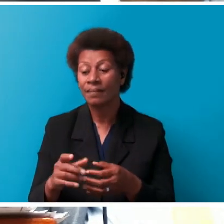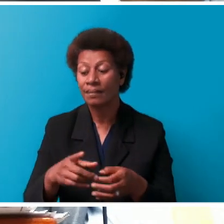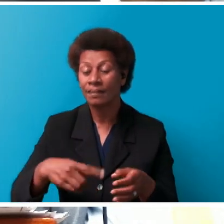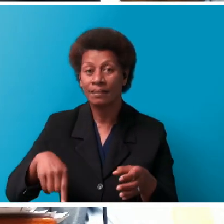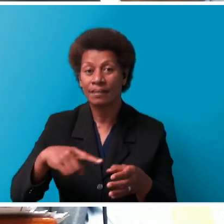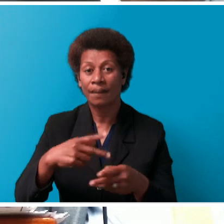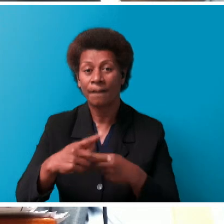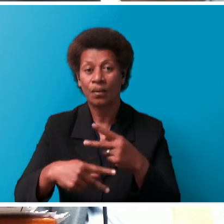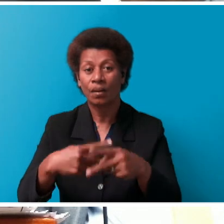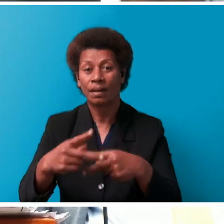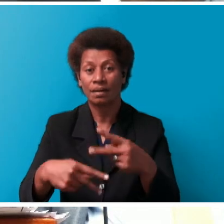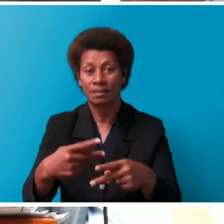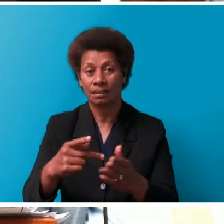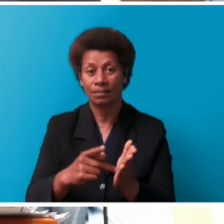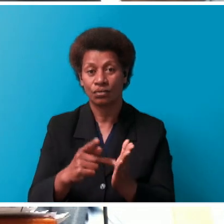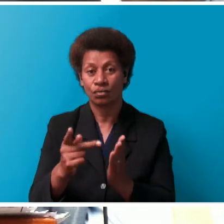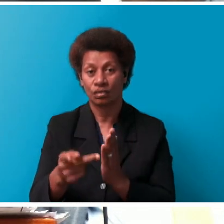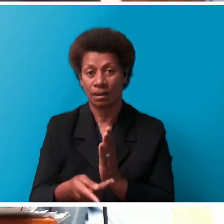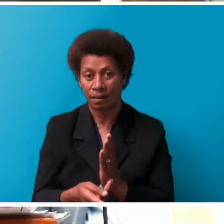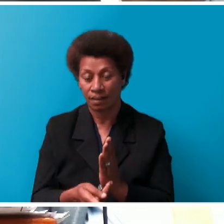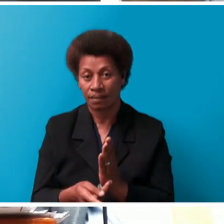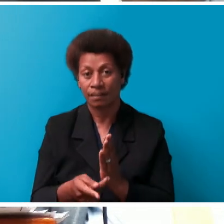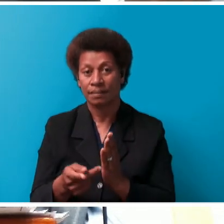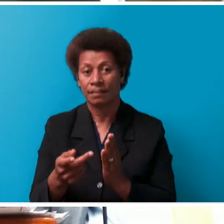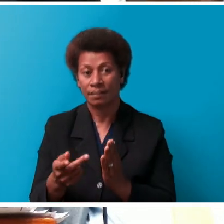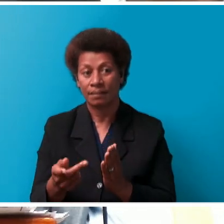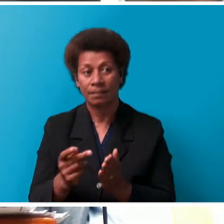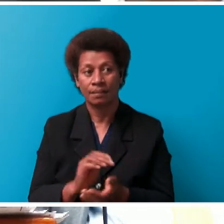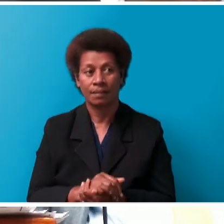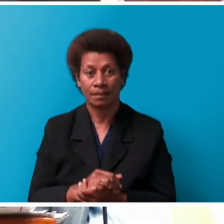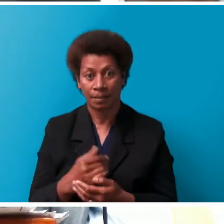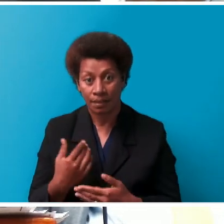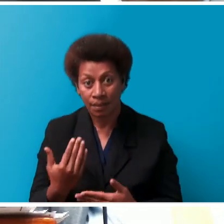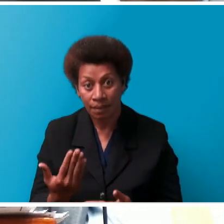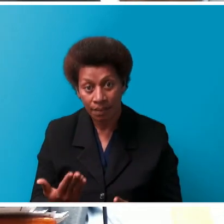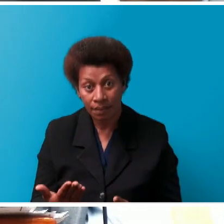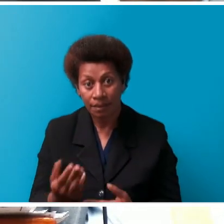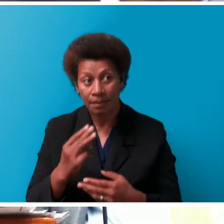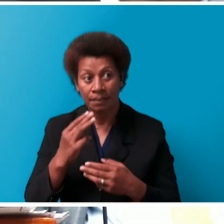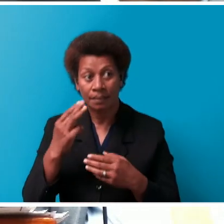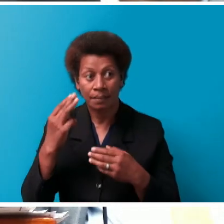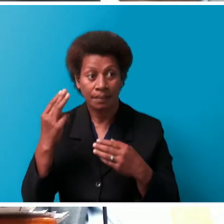project. And we are looking at... Honourable Minister, can I interrupt? You have...